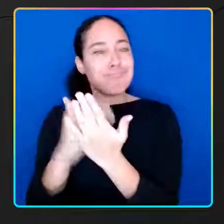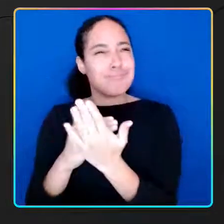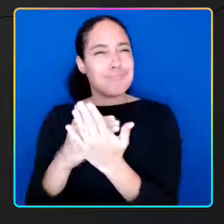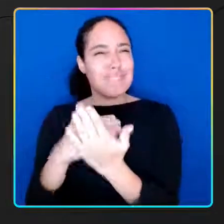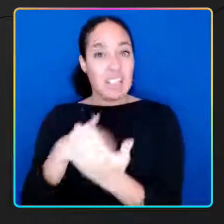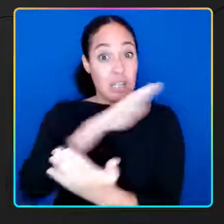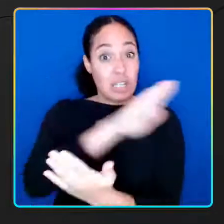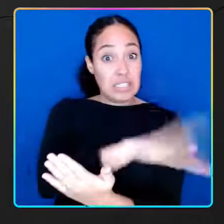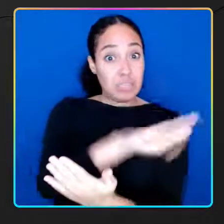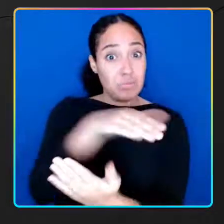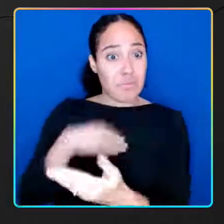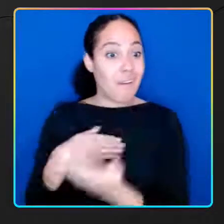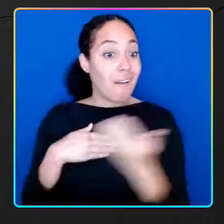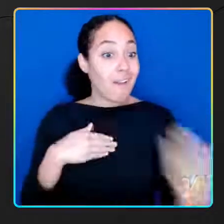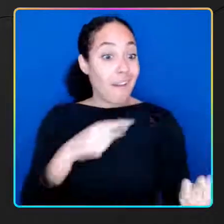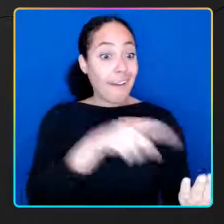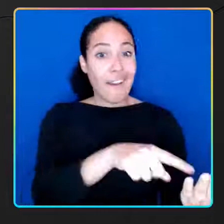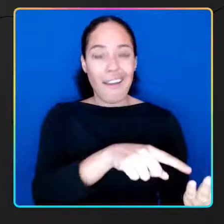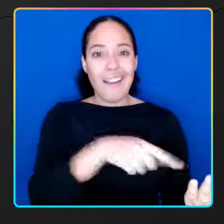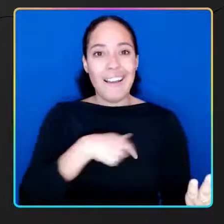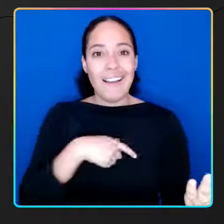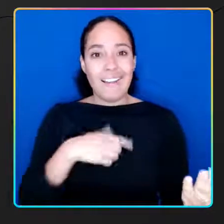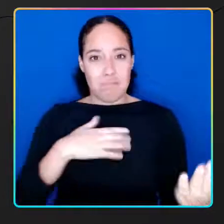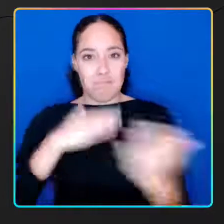mixed with your own music,